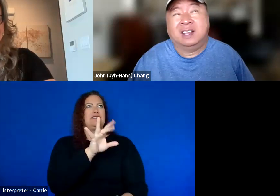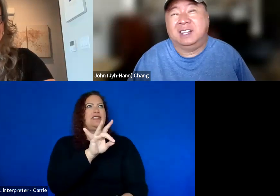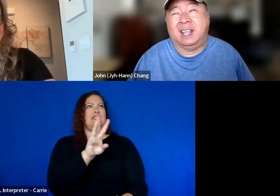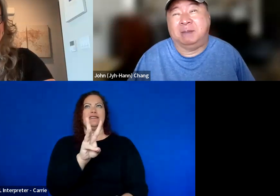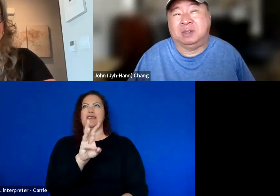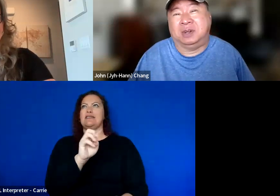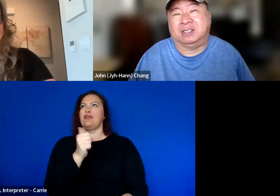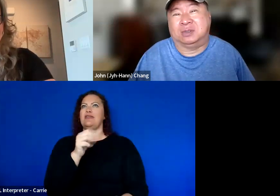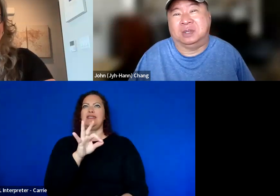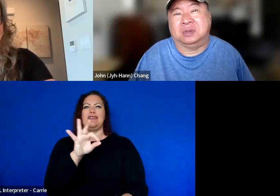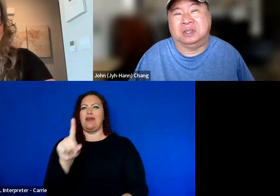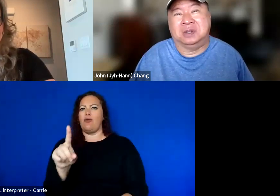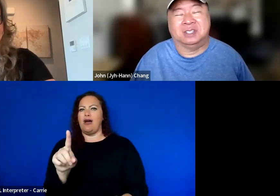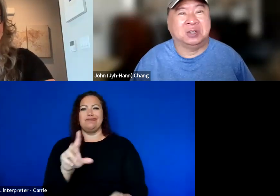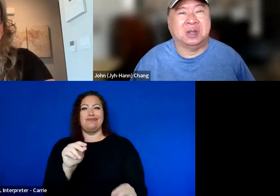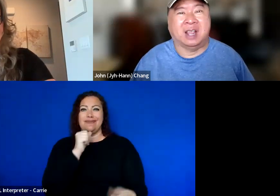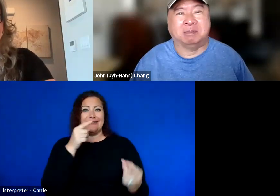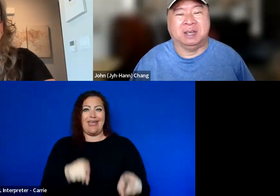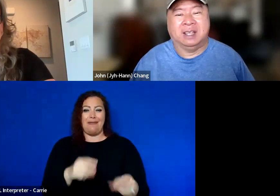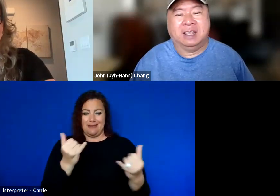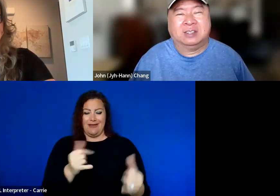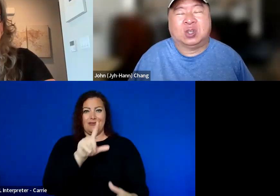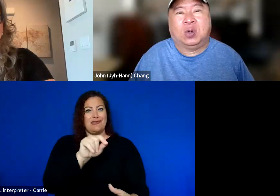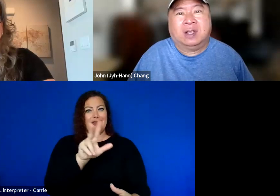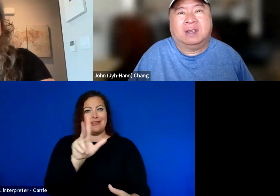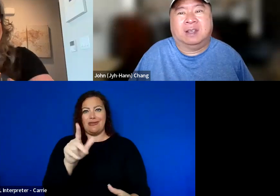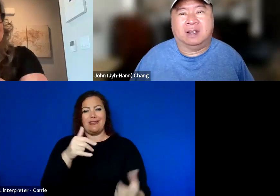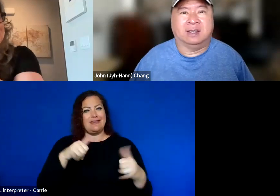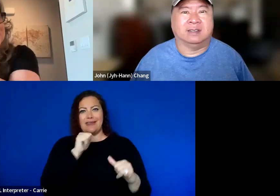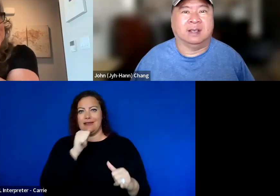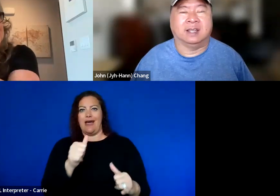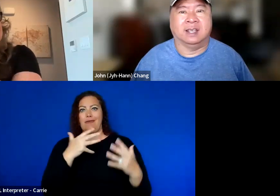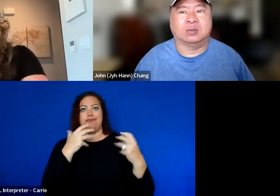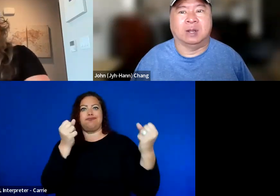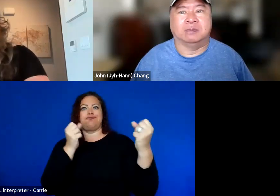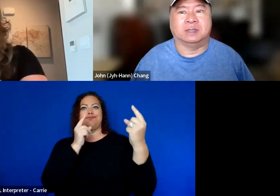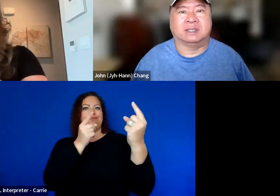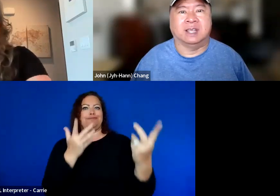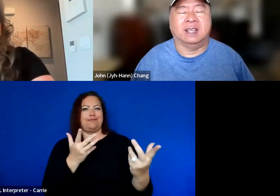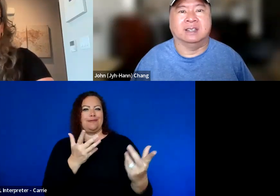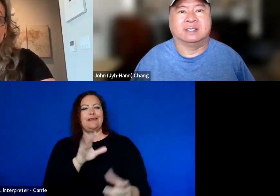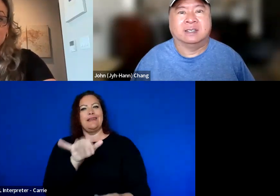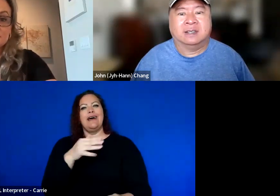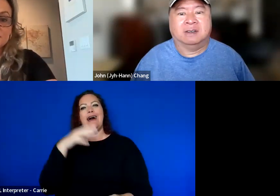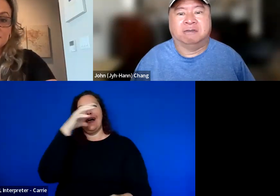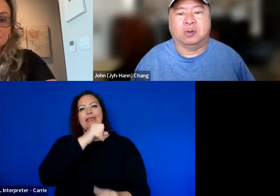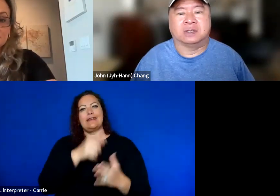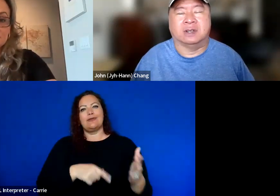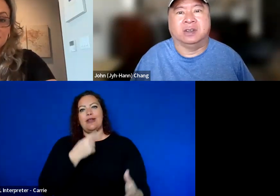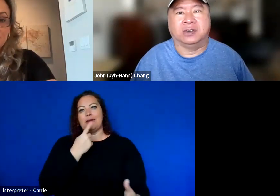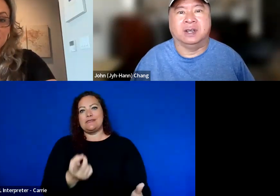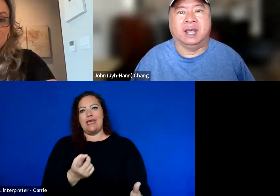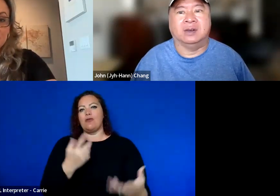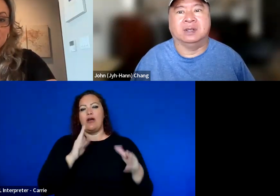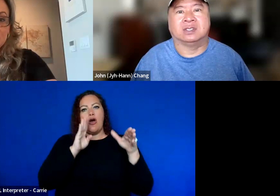1991. It didn't happen. We're at 2023 and still not happening. So I guess what I'm saying is, focus